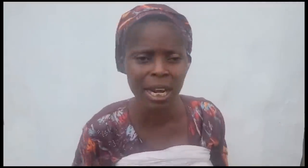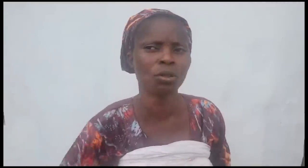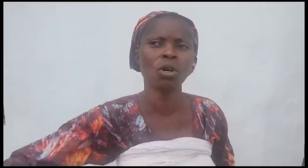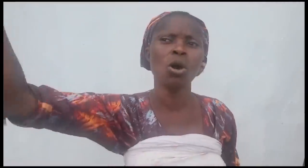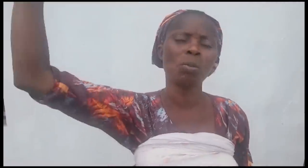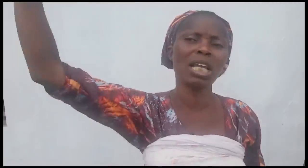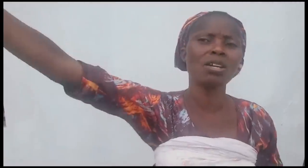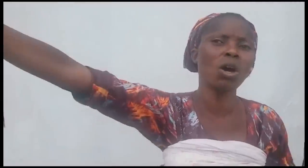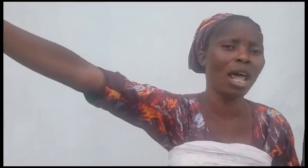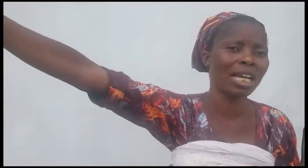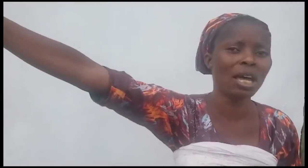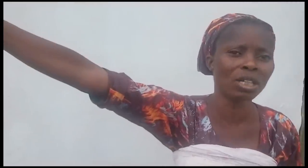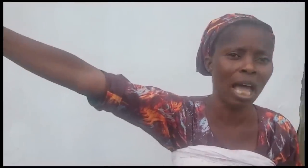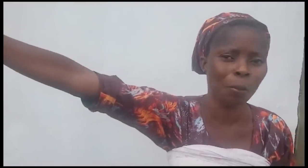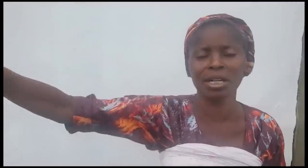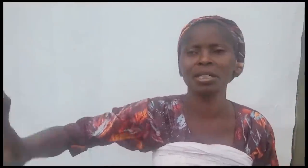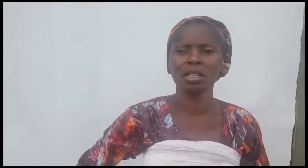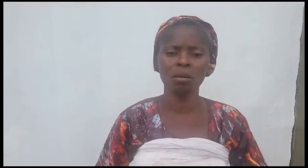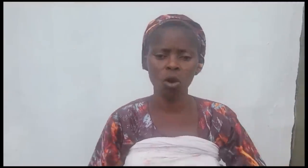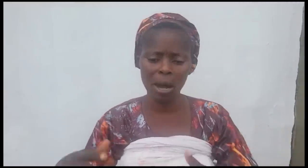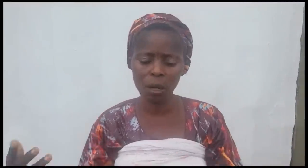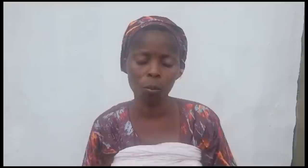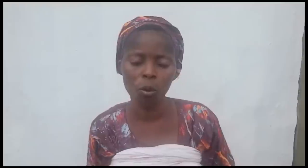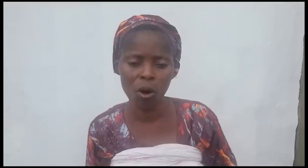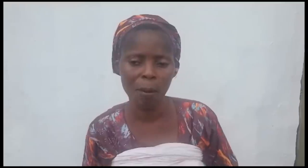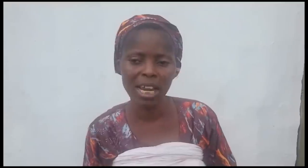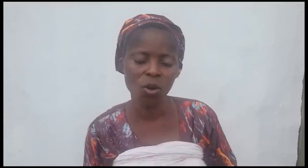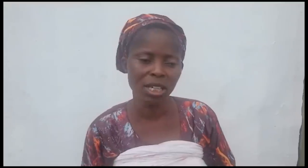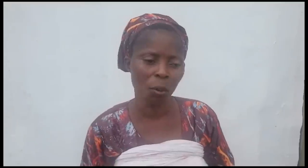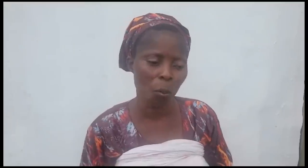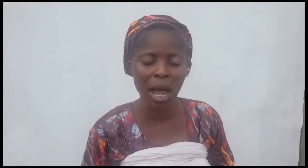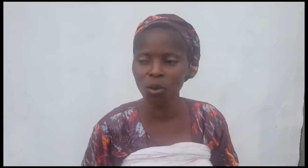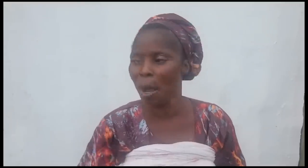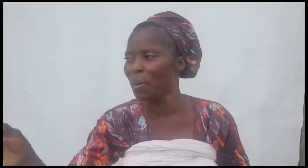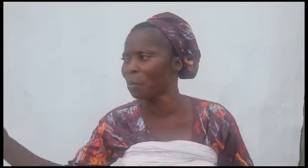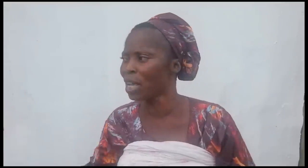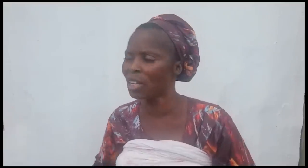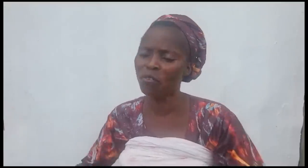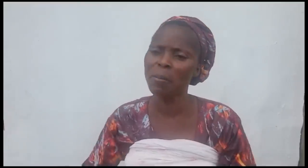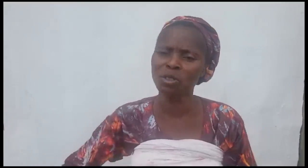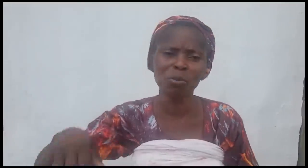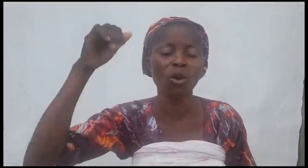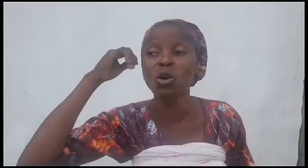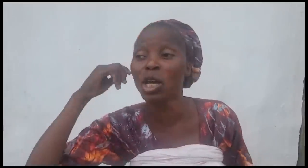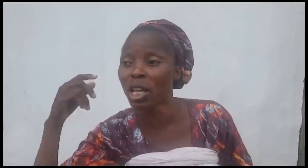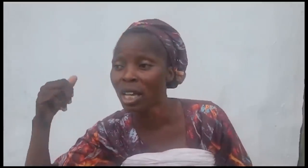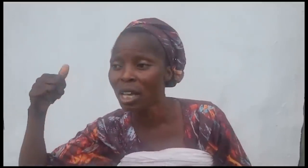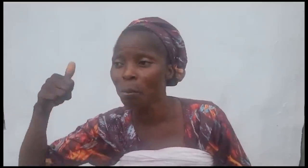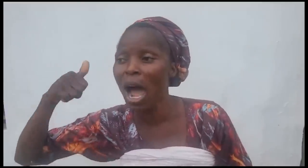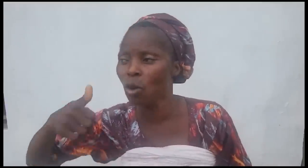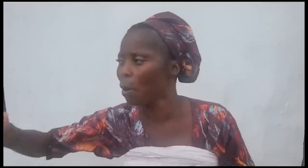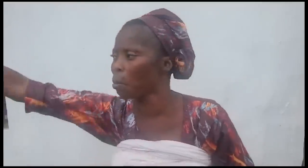nya won na lenu mo sa de odo alaja lori ta pe ni won ba ni won ba le lo ni panu won ba bere pe ejo 4 bedroom e lo